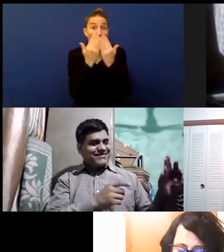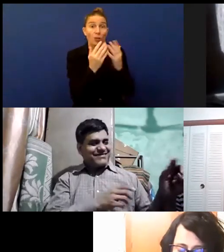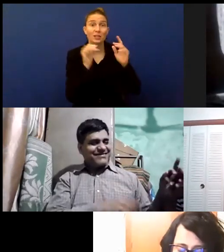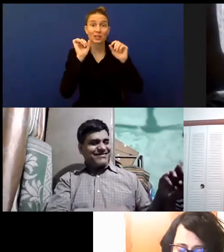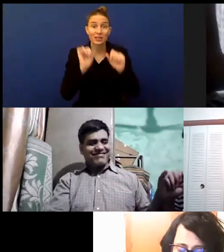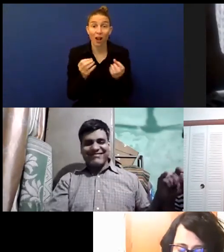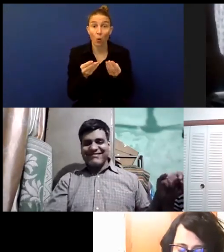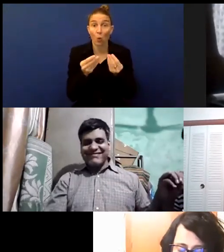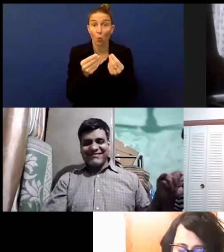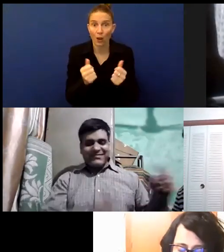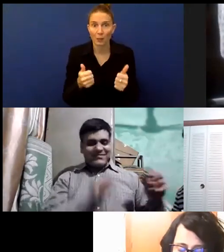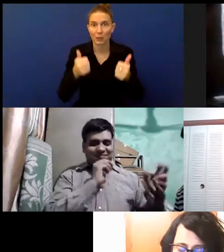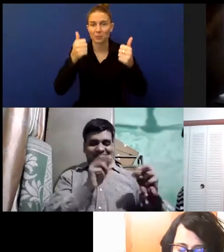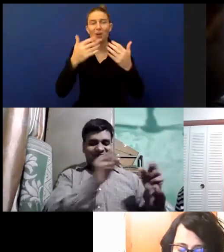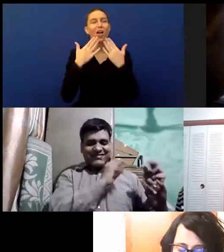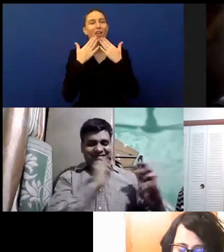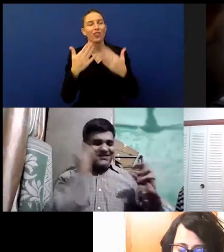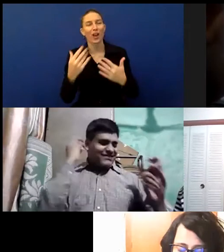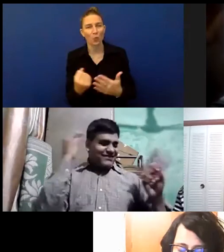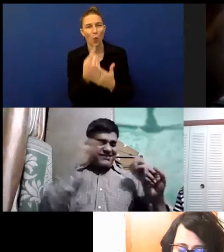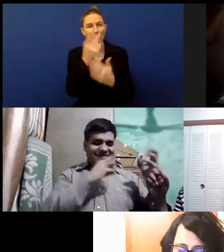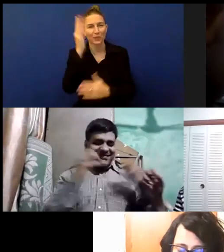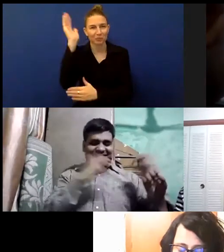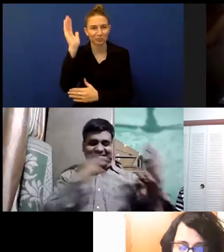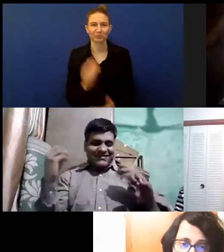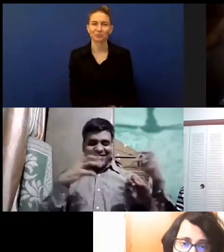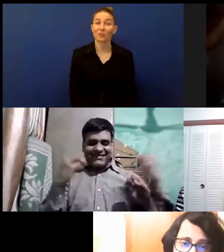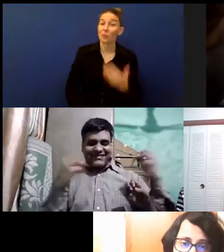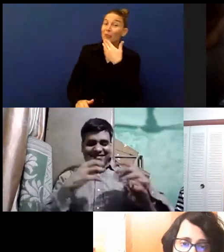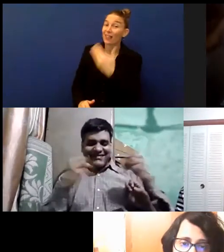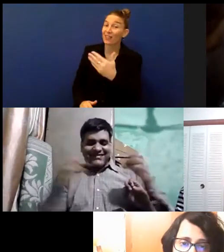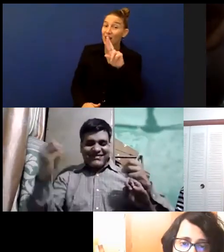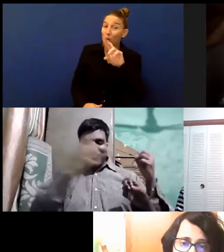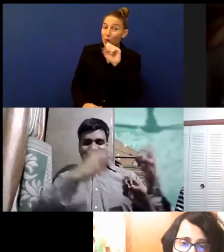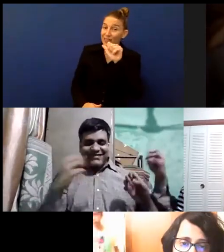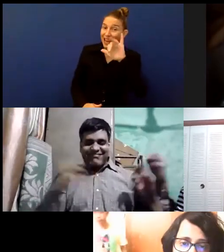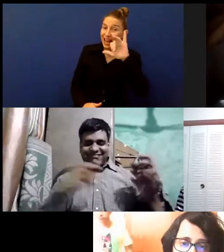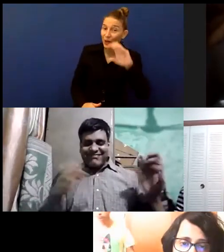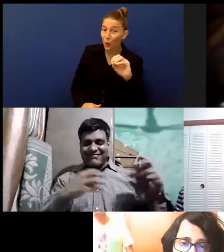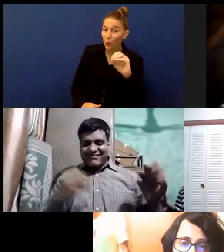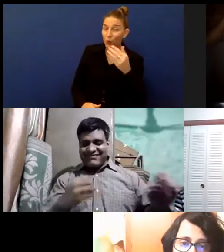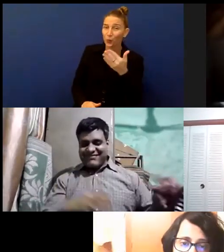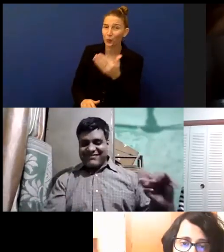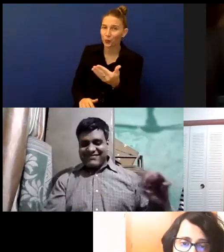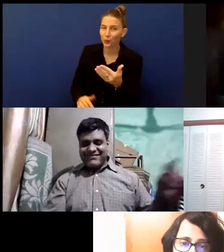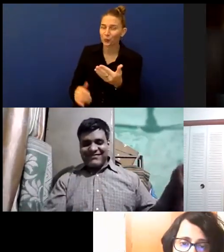for this opportunity. And you, Rosario, thank you very much for providing that